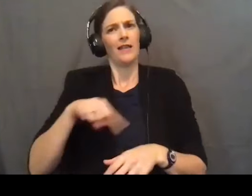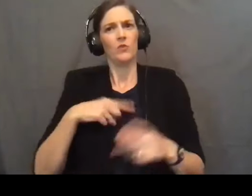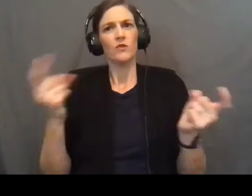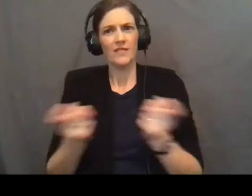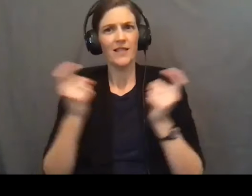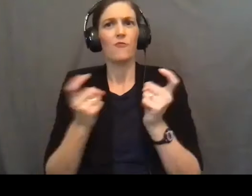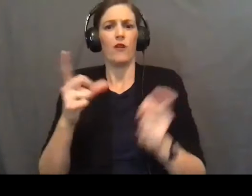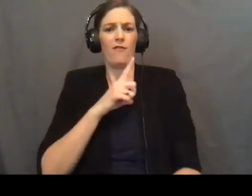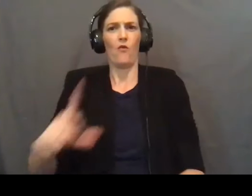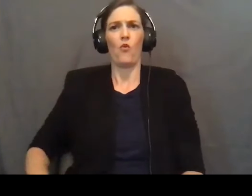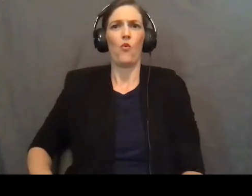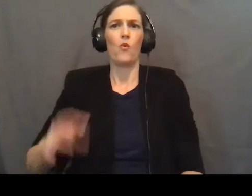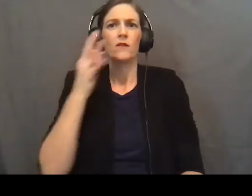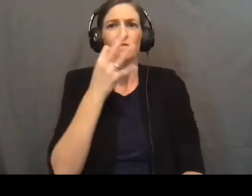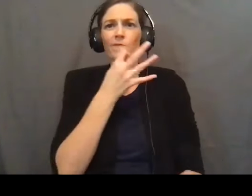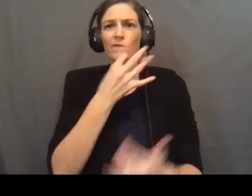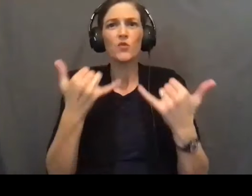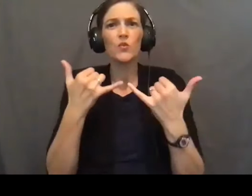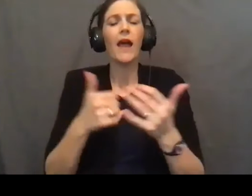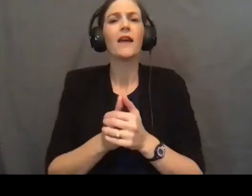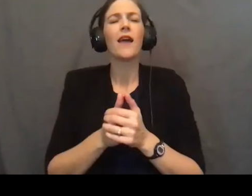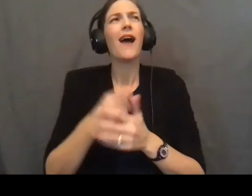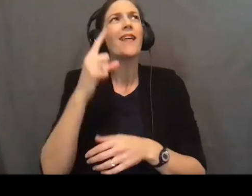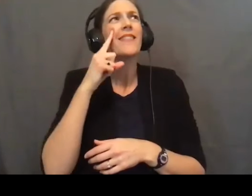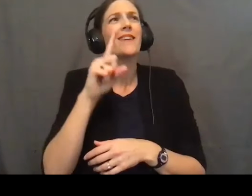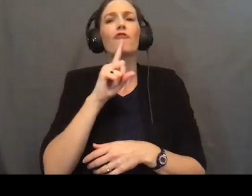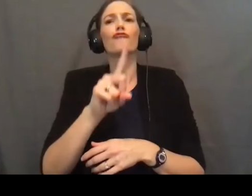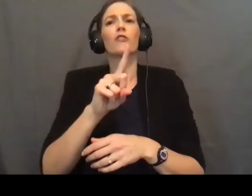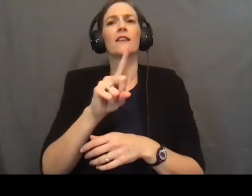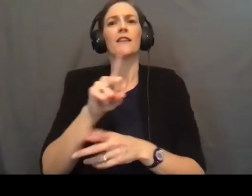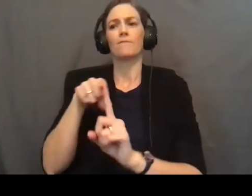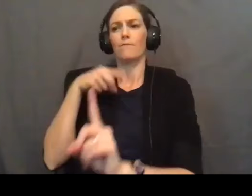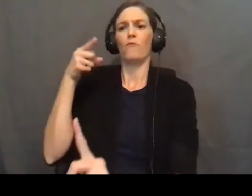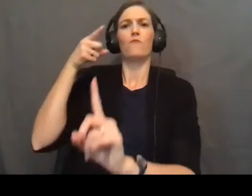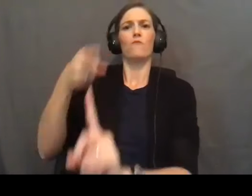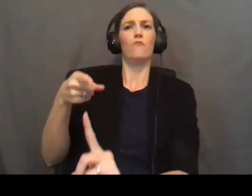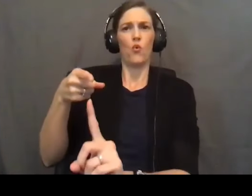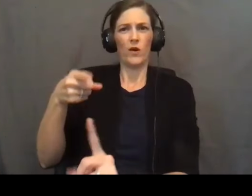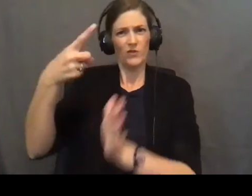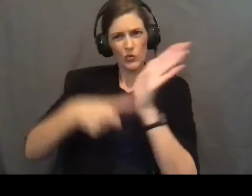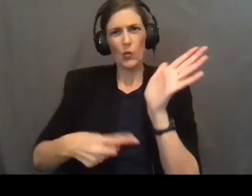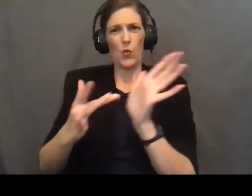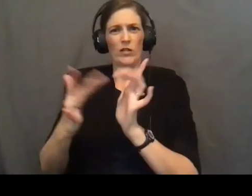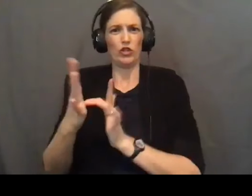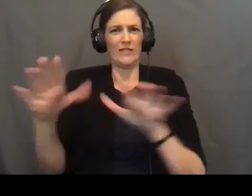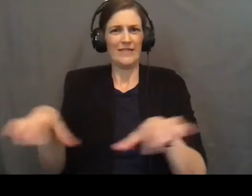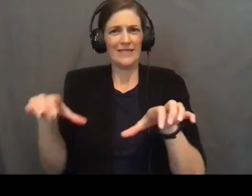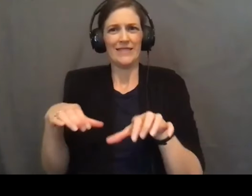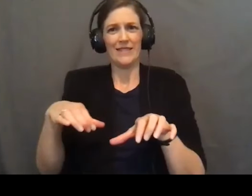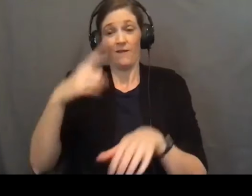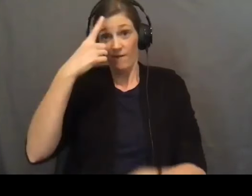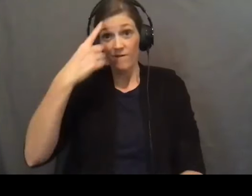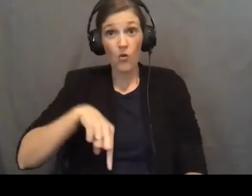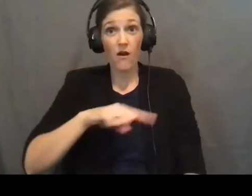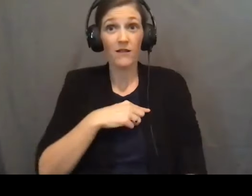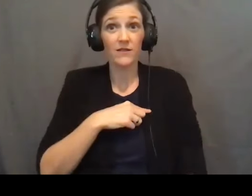the Lord's Supper today, because I think it really points to what Jesus did for us